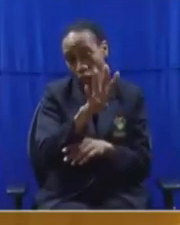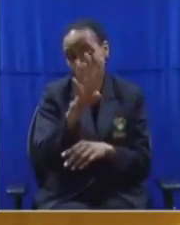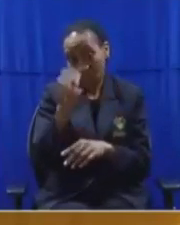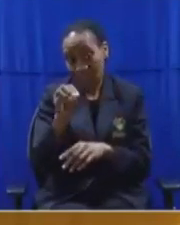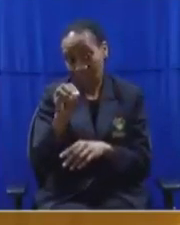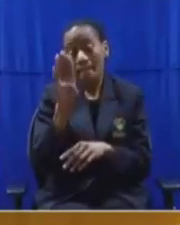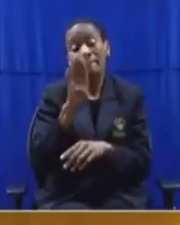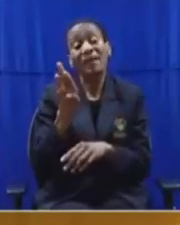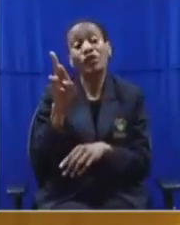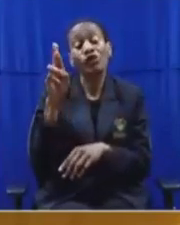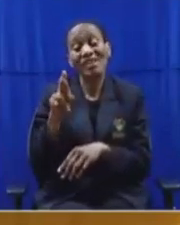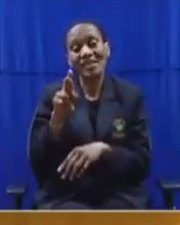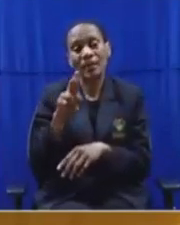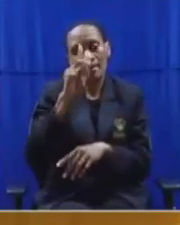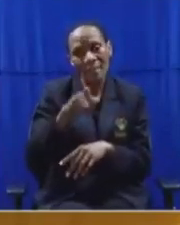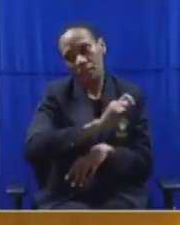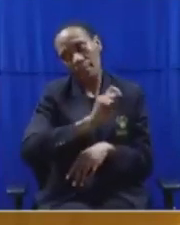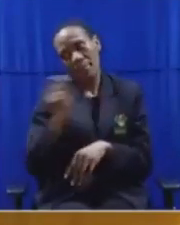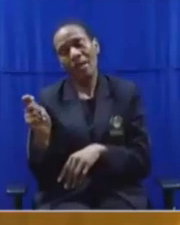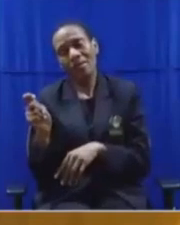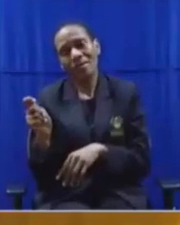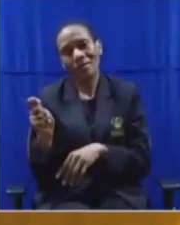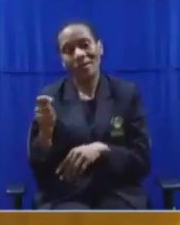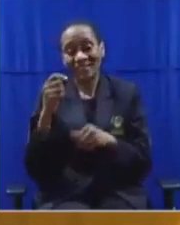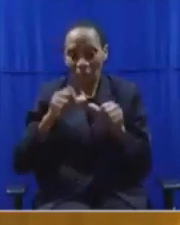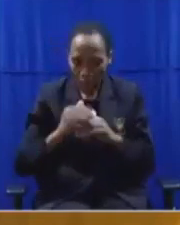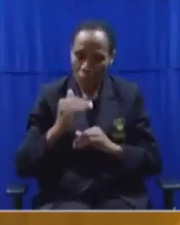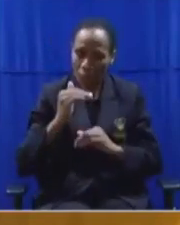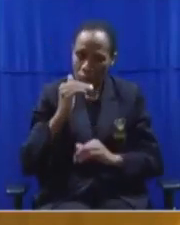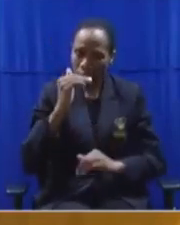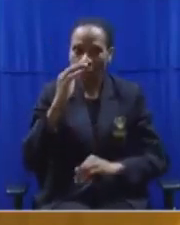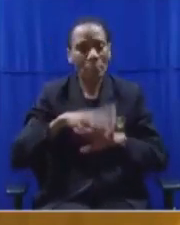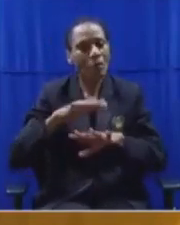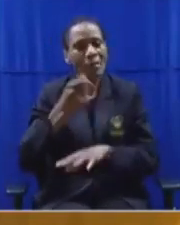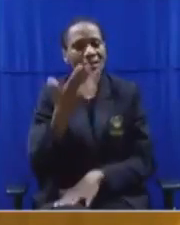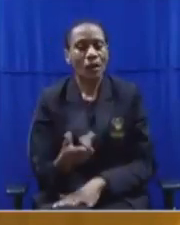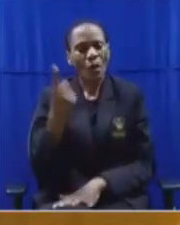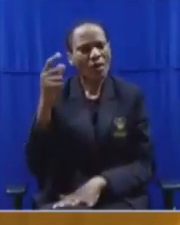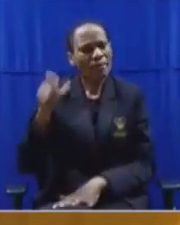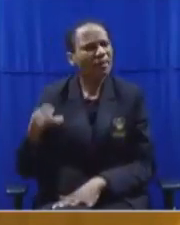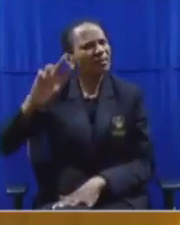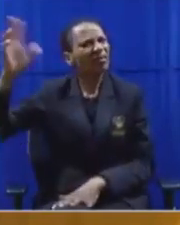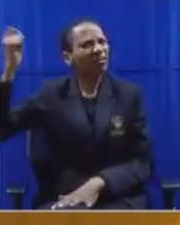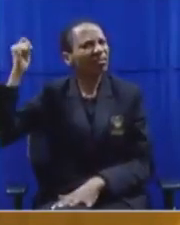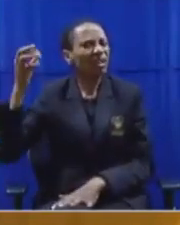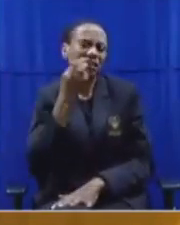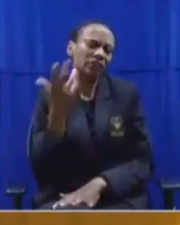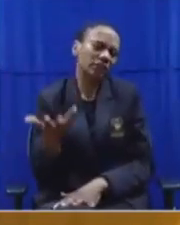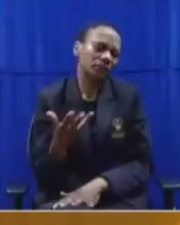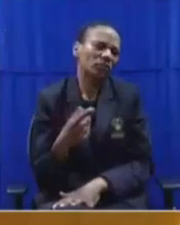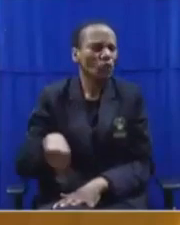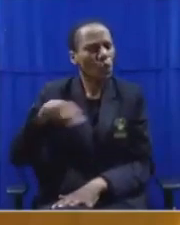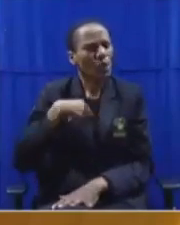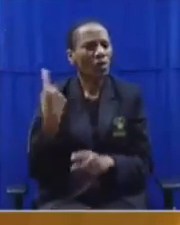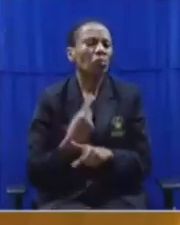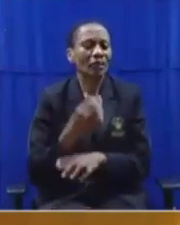440 billion rand and counting. Now, someone said to me one day, you know, we're so used to